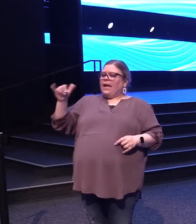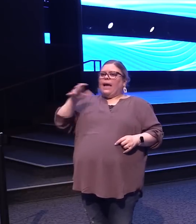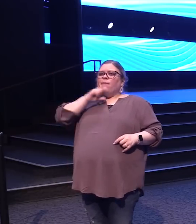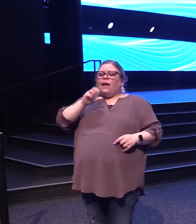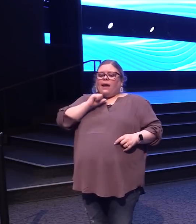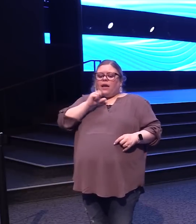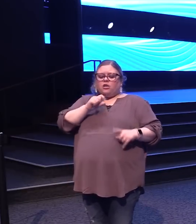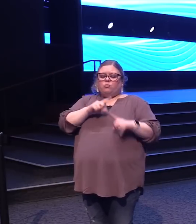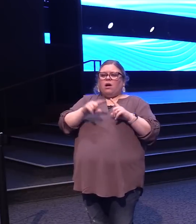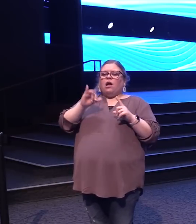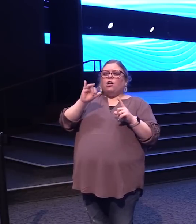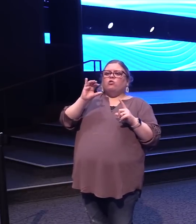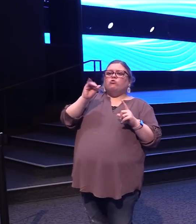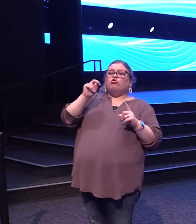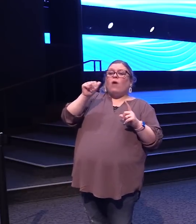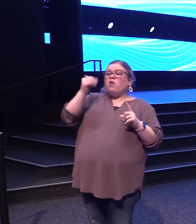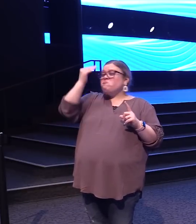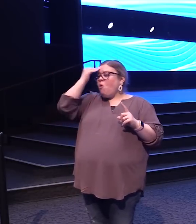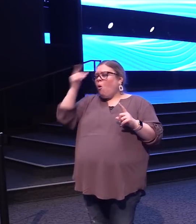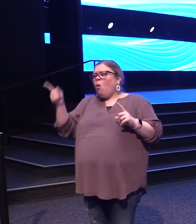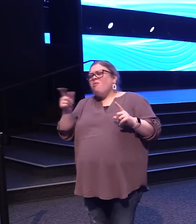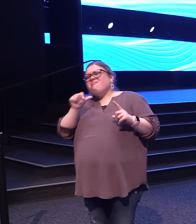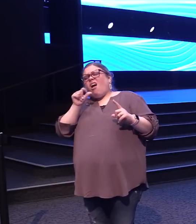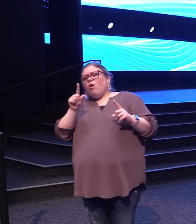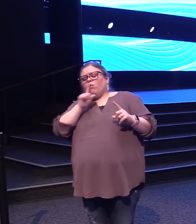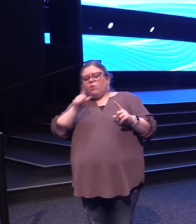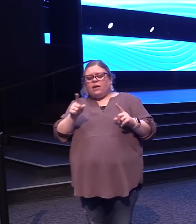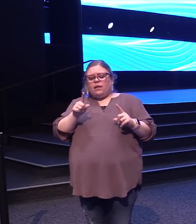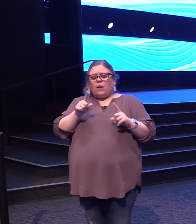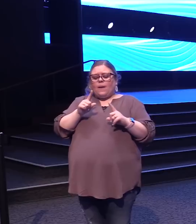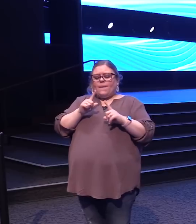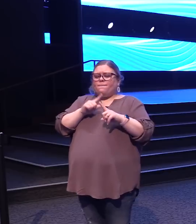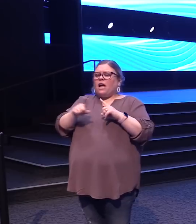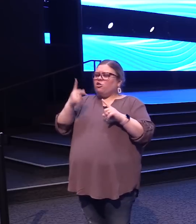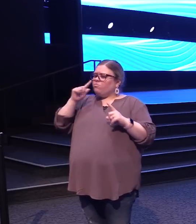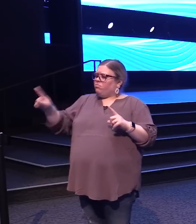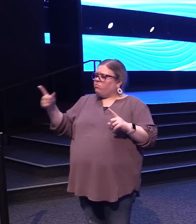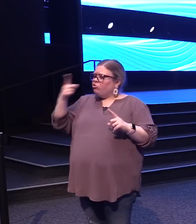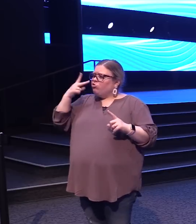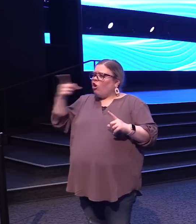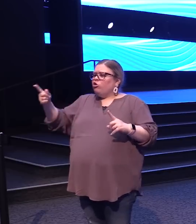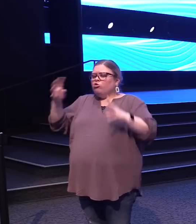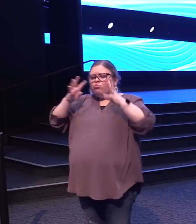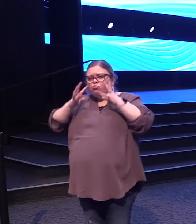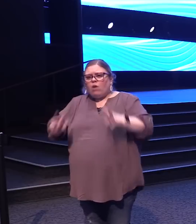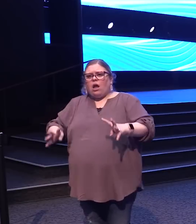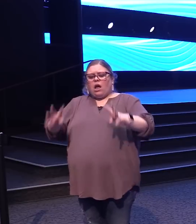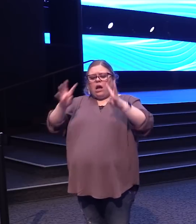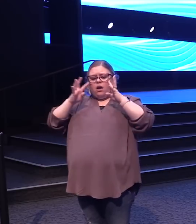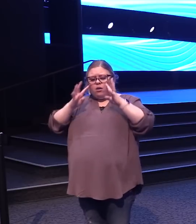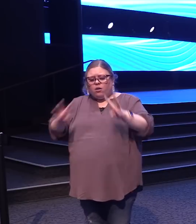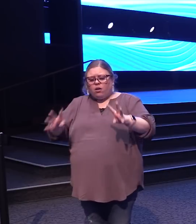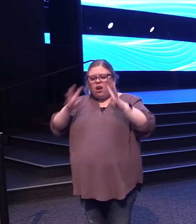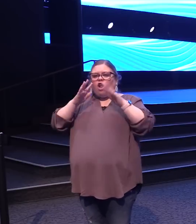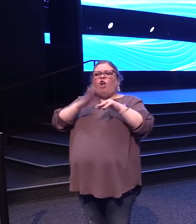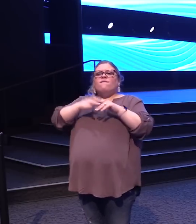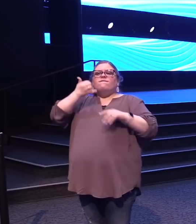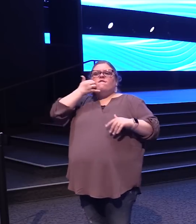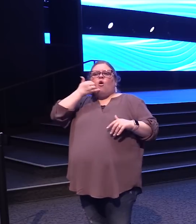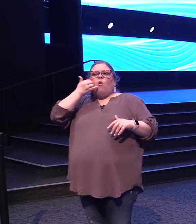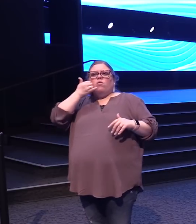age, but Johanna didn't really know her. But the girl stood out because she was crying and she was speaking in her cell